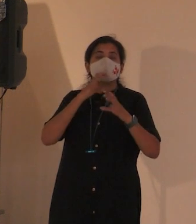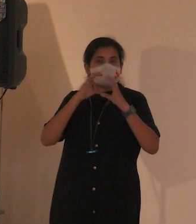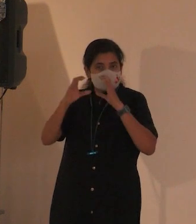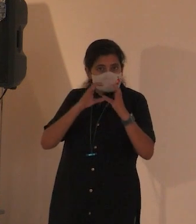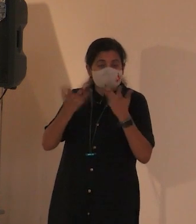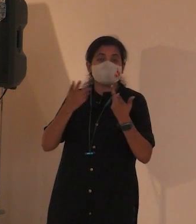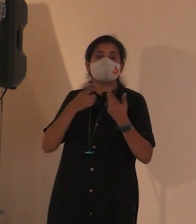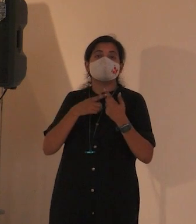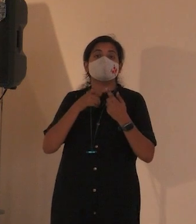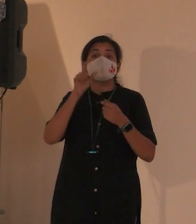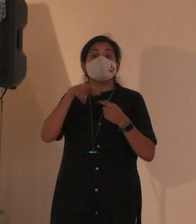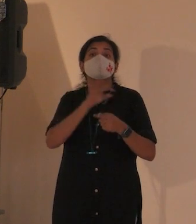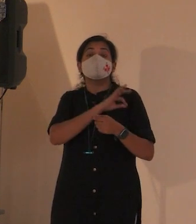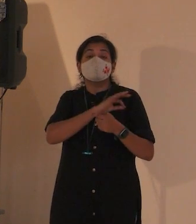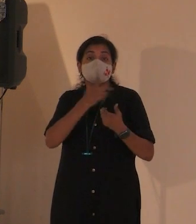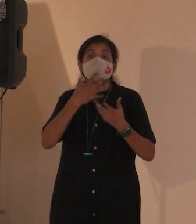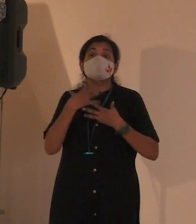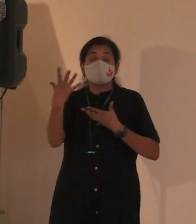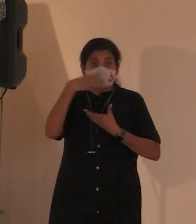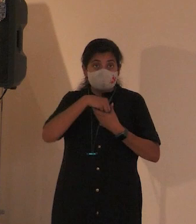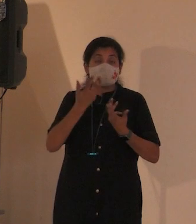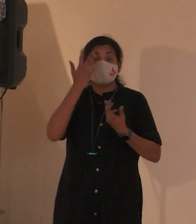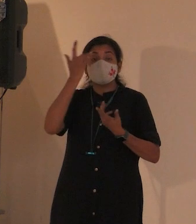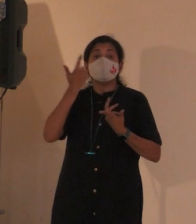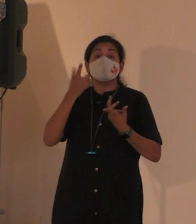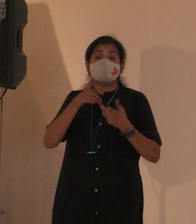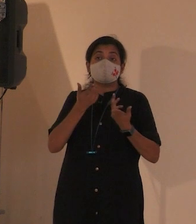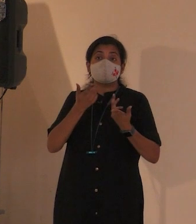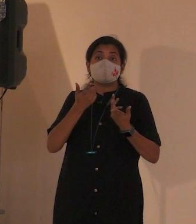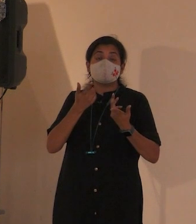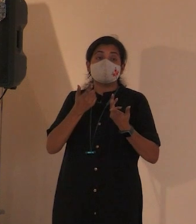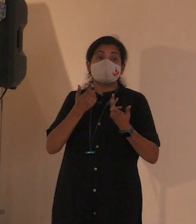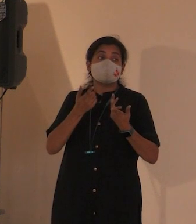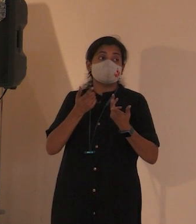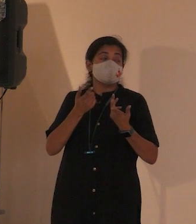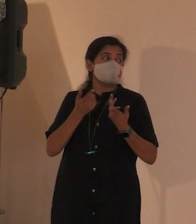conversation, who have started coming to us. I will tell you why they have suddenly